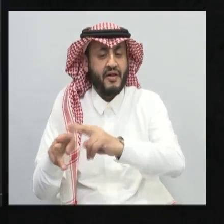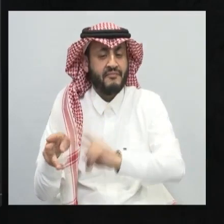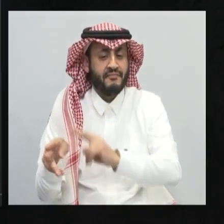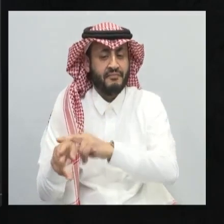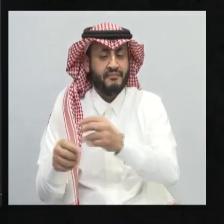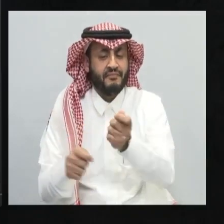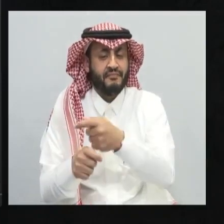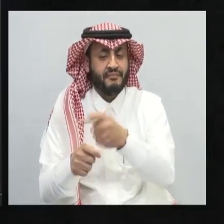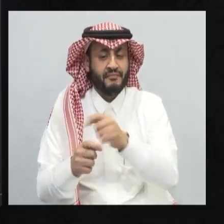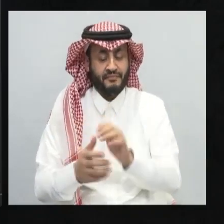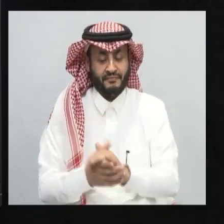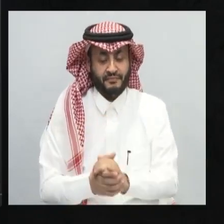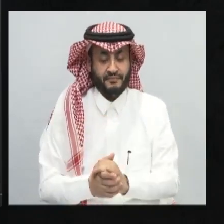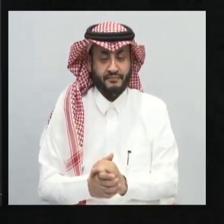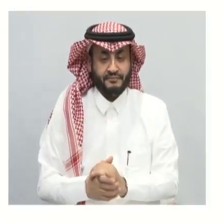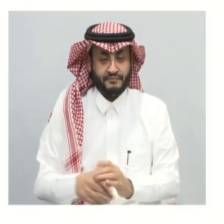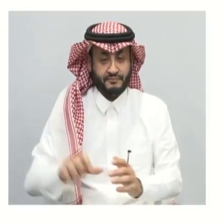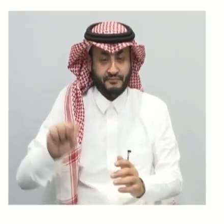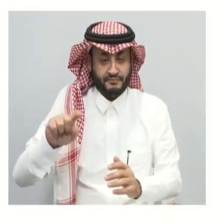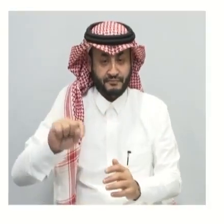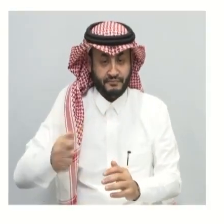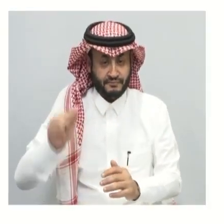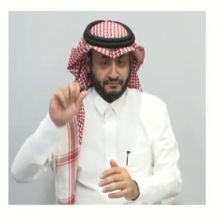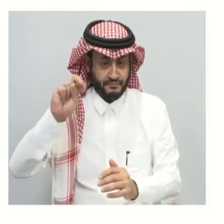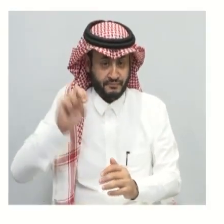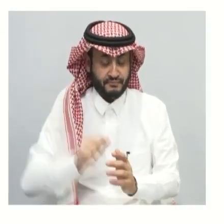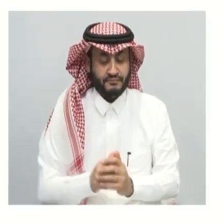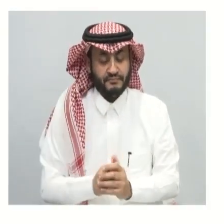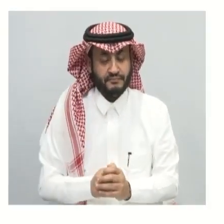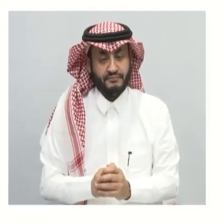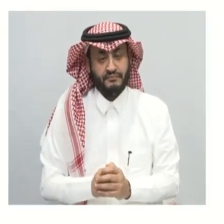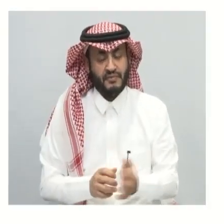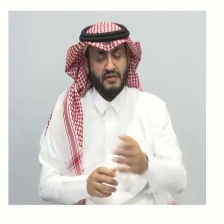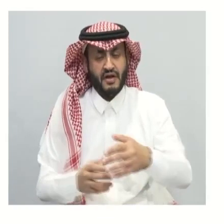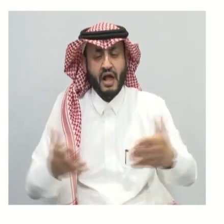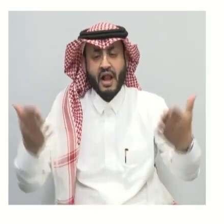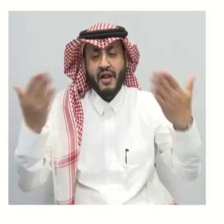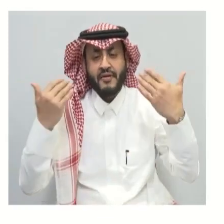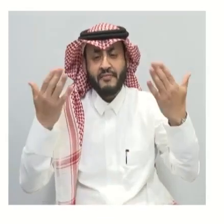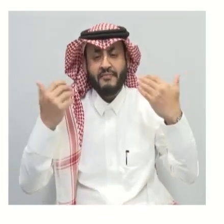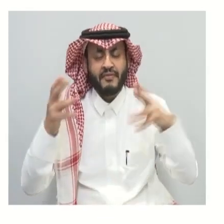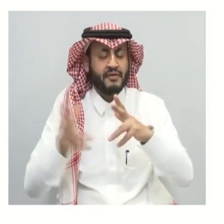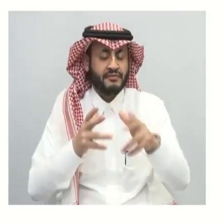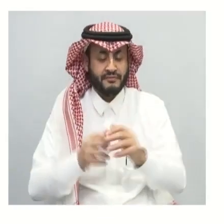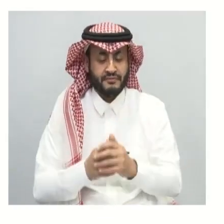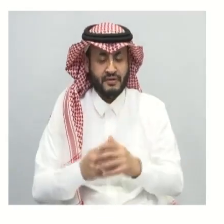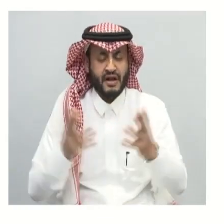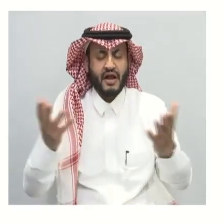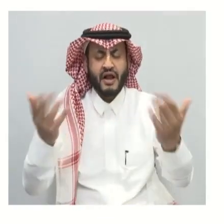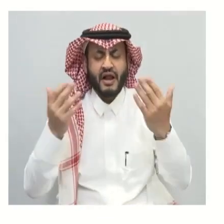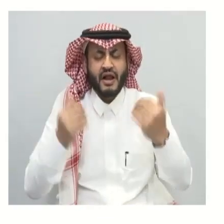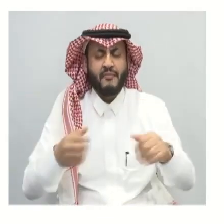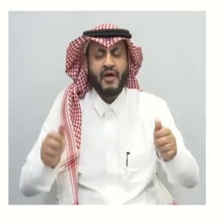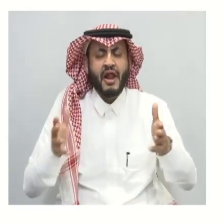stained. It has a stain. Or we can speak about the air conditioner. We can say that it doesn't get